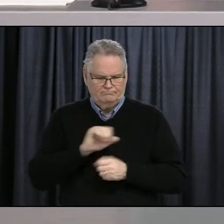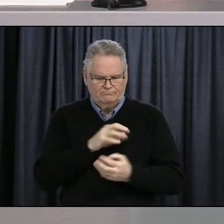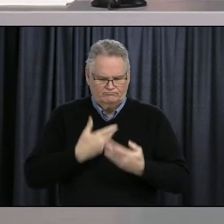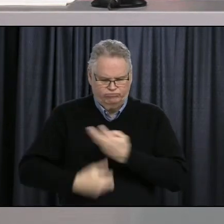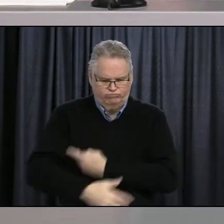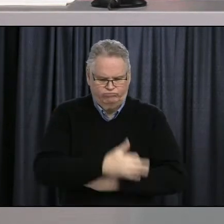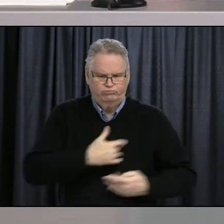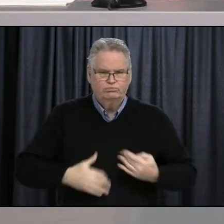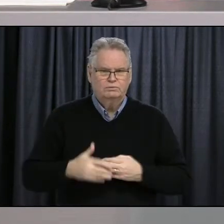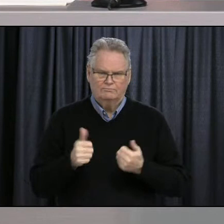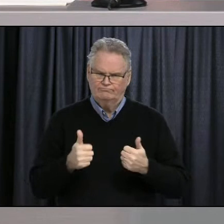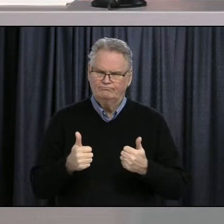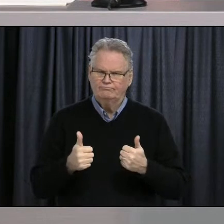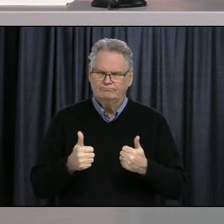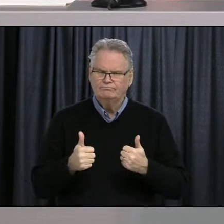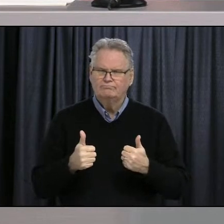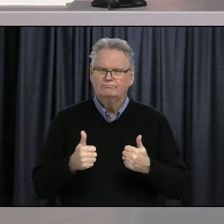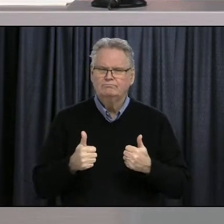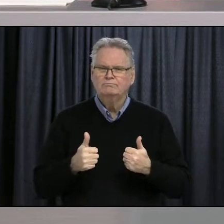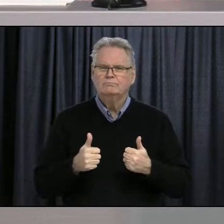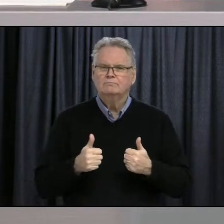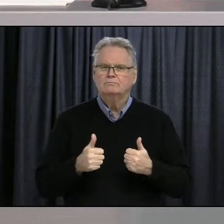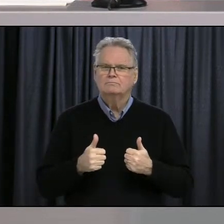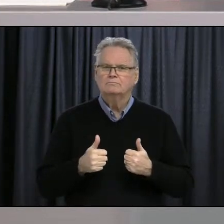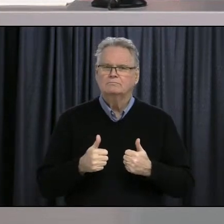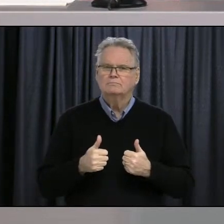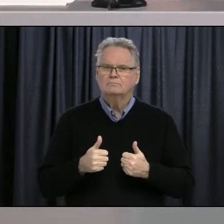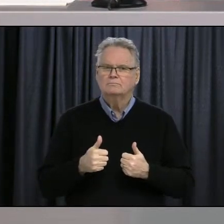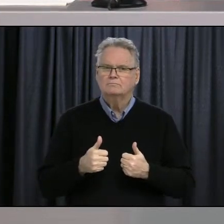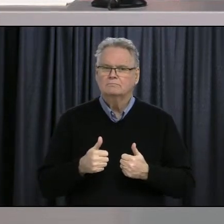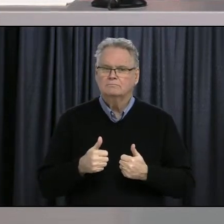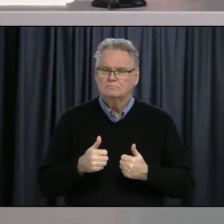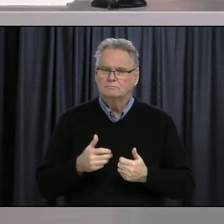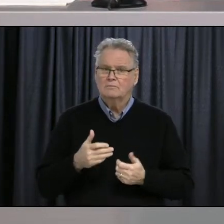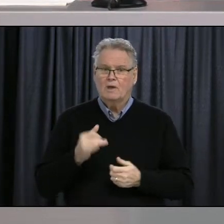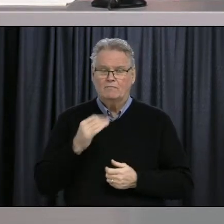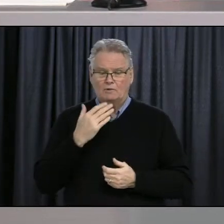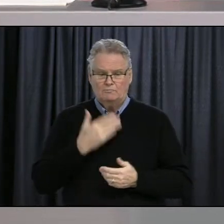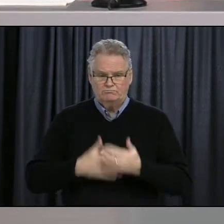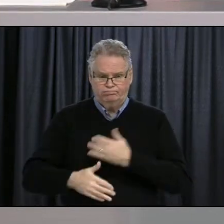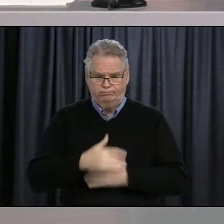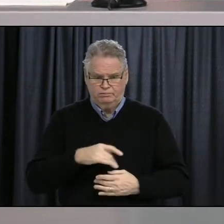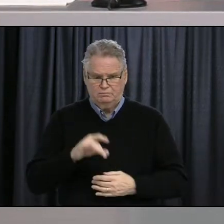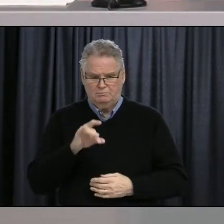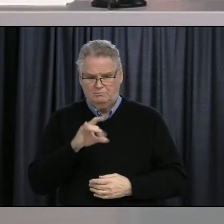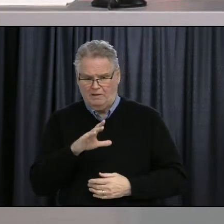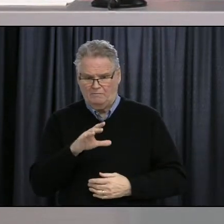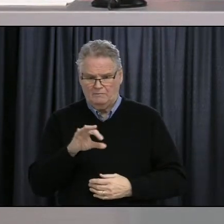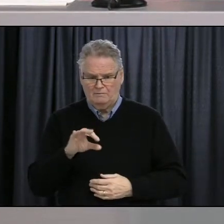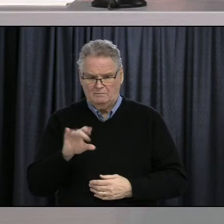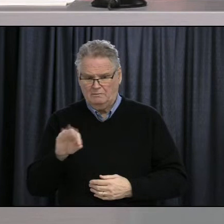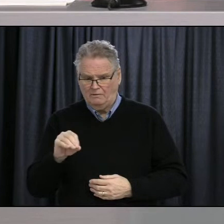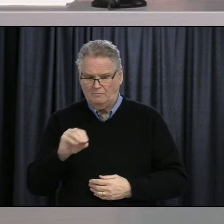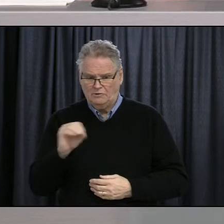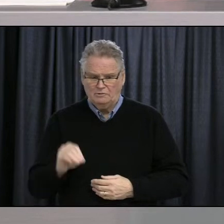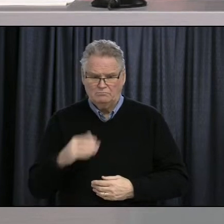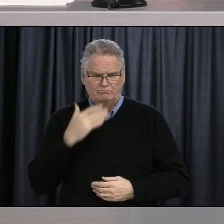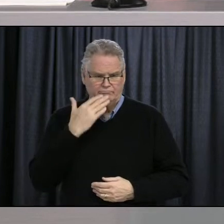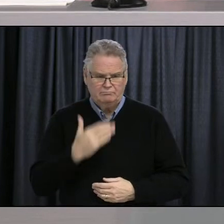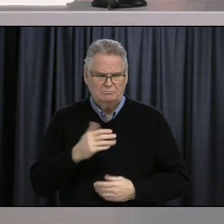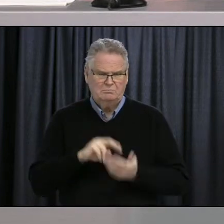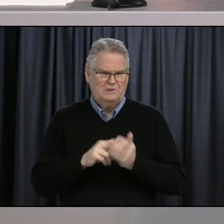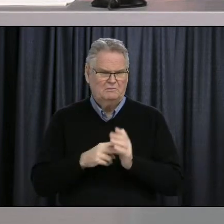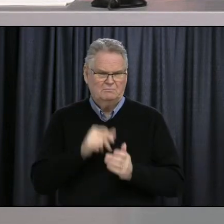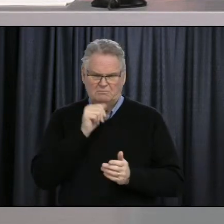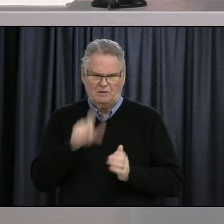of the first. So could you possibly spread out the vaccine supplier in the province? And as you said, it's not available, but it seems that